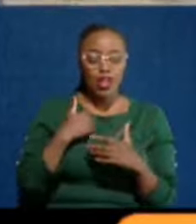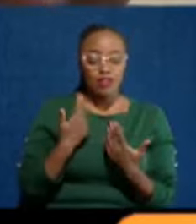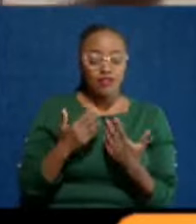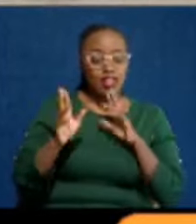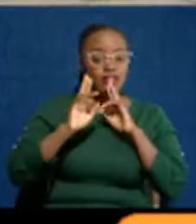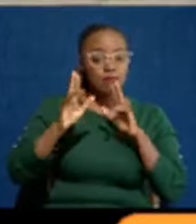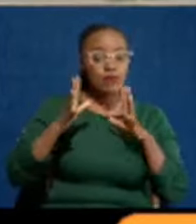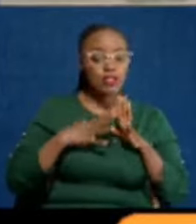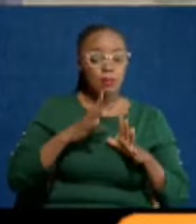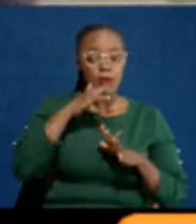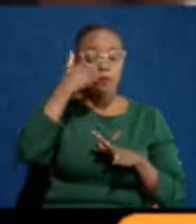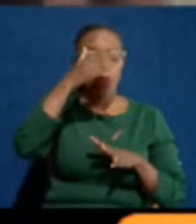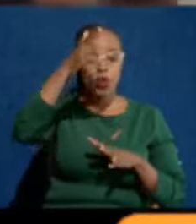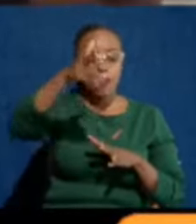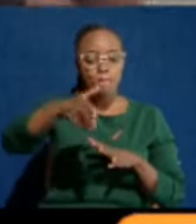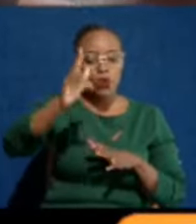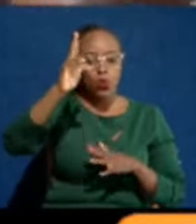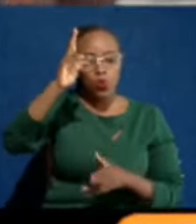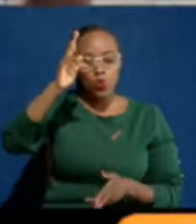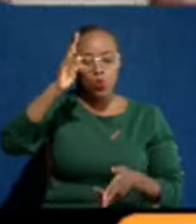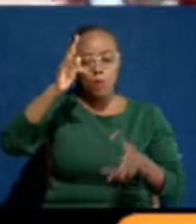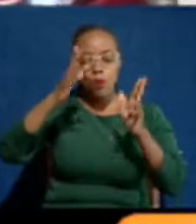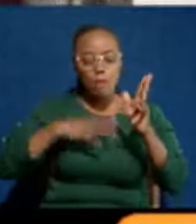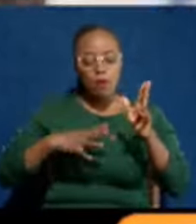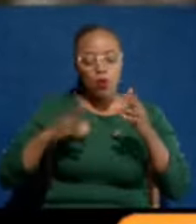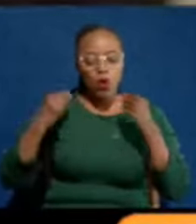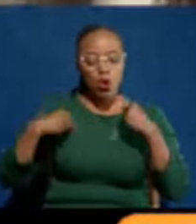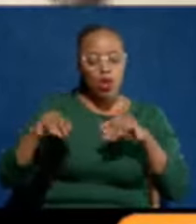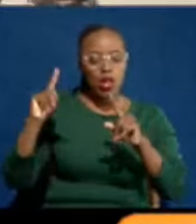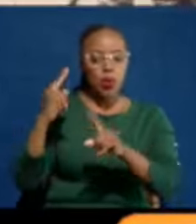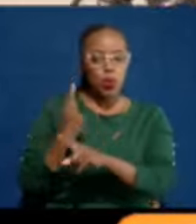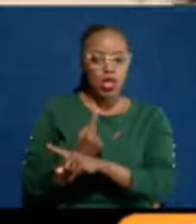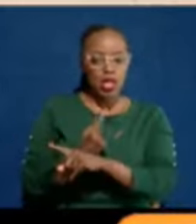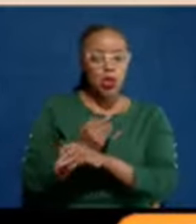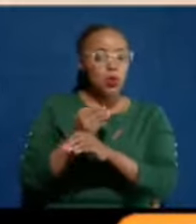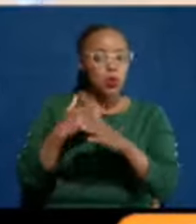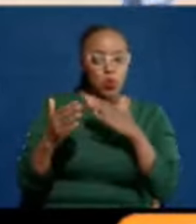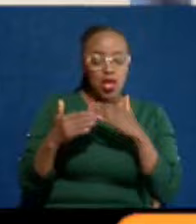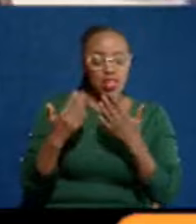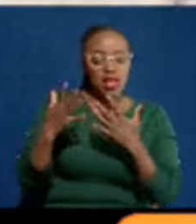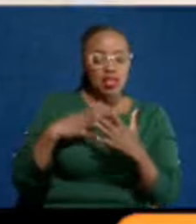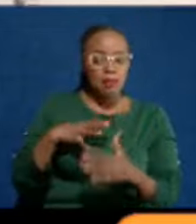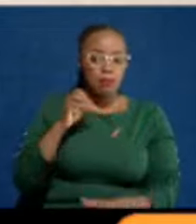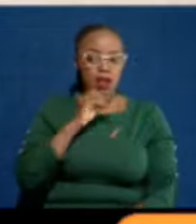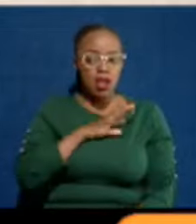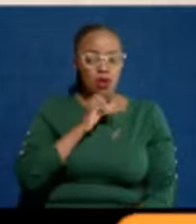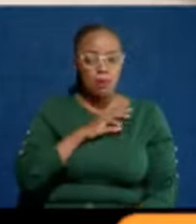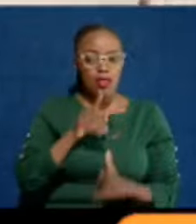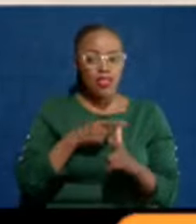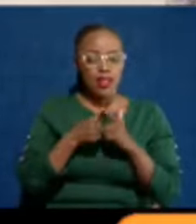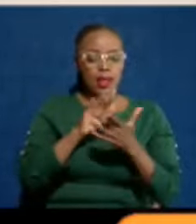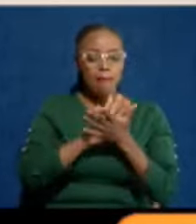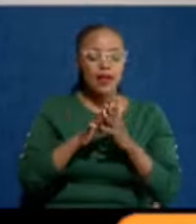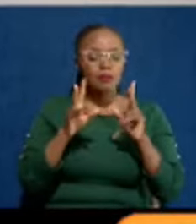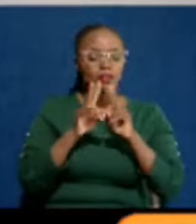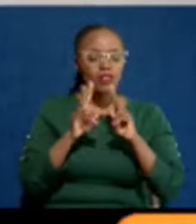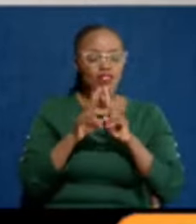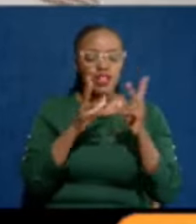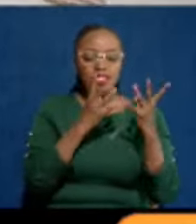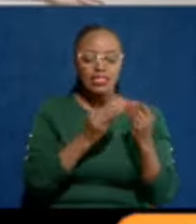of people that shot at people dressed differently. So even if the family is complaining, it becomes very easy